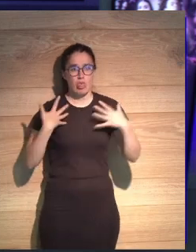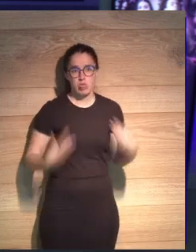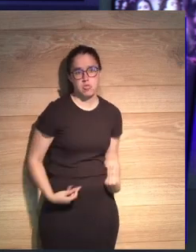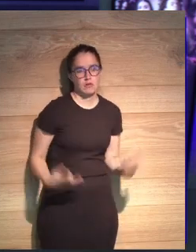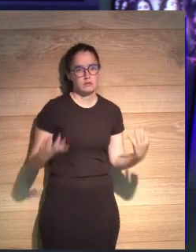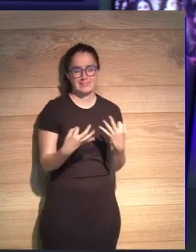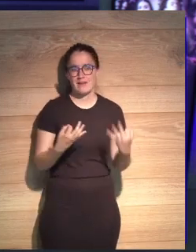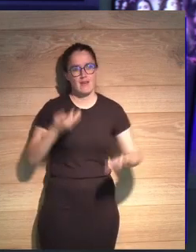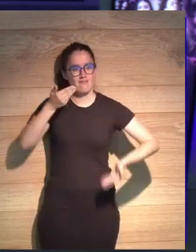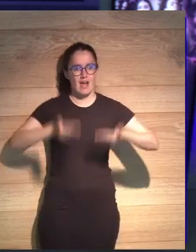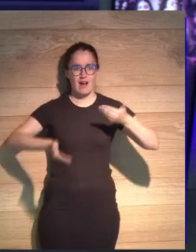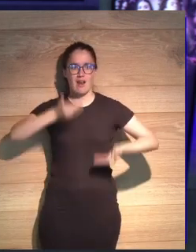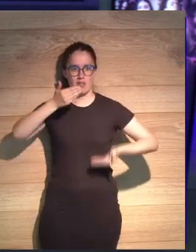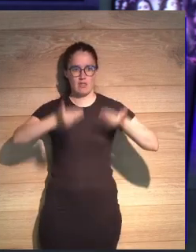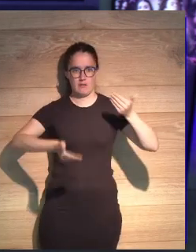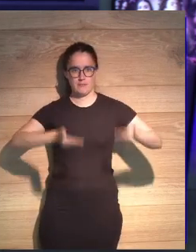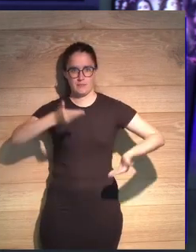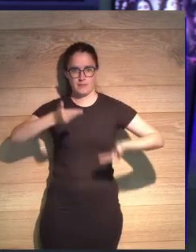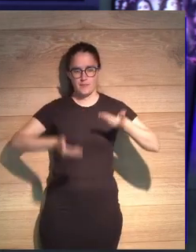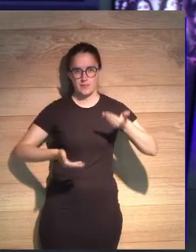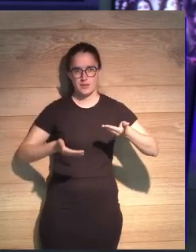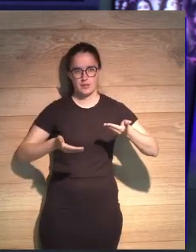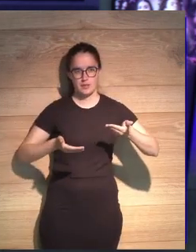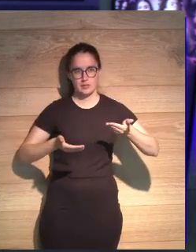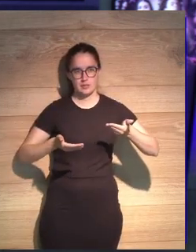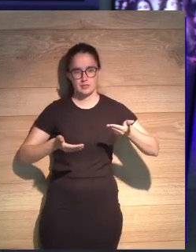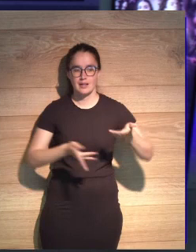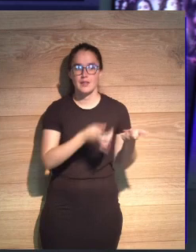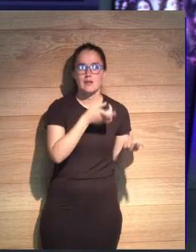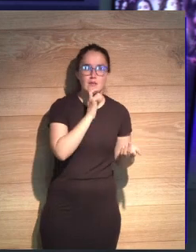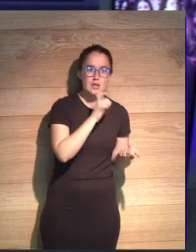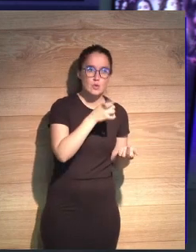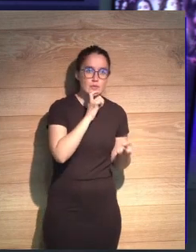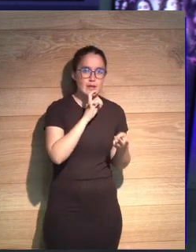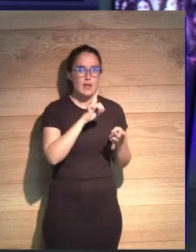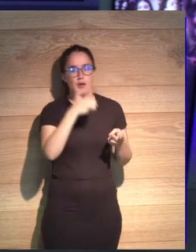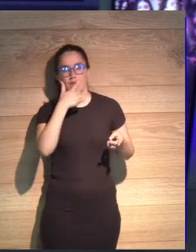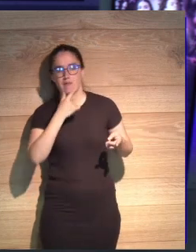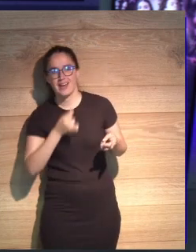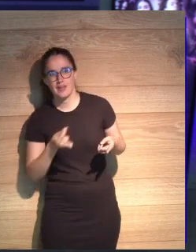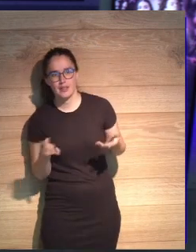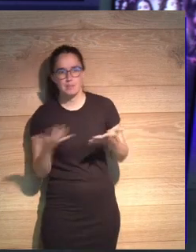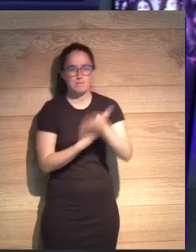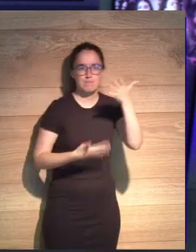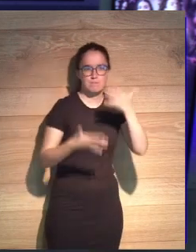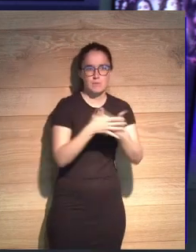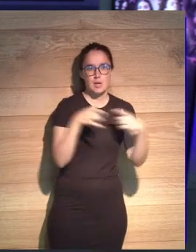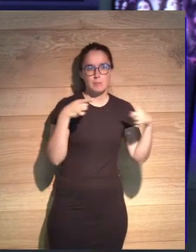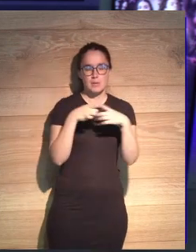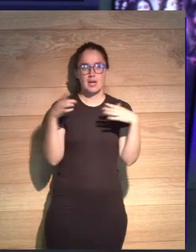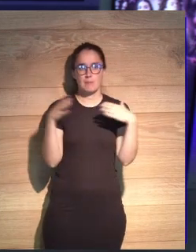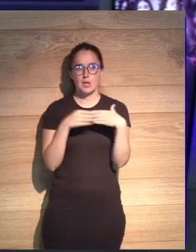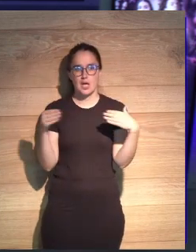difficult that the patient will be frustrated. So we have to find a balance between